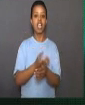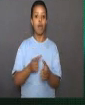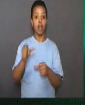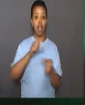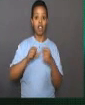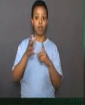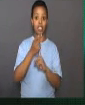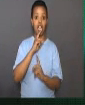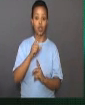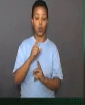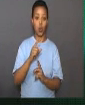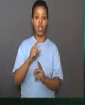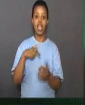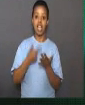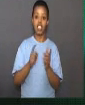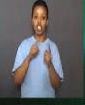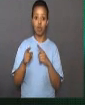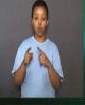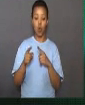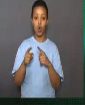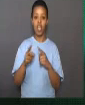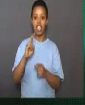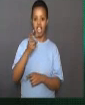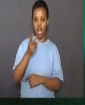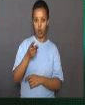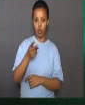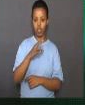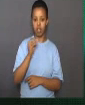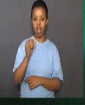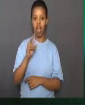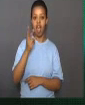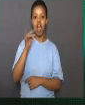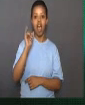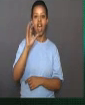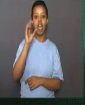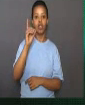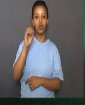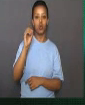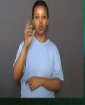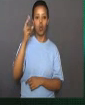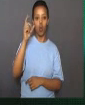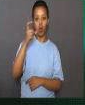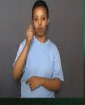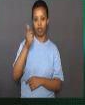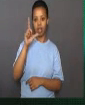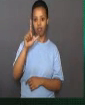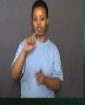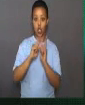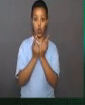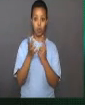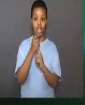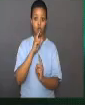atoms that are bonded to hydrogen and hydroxyl groups, then you are